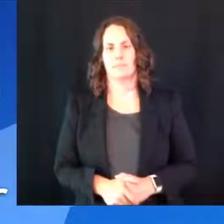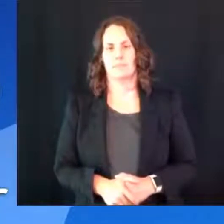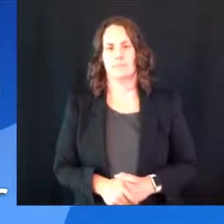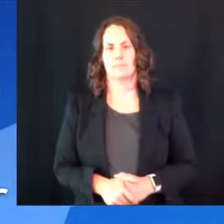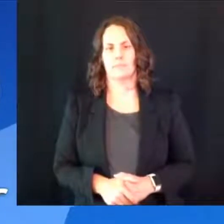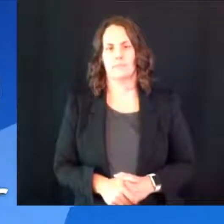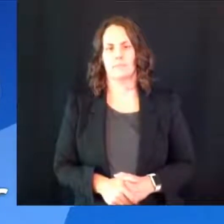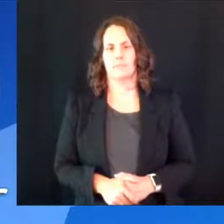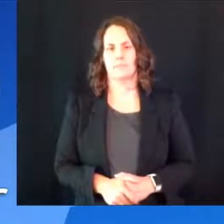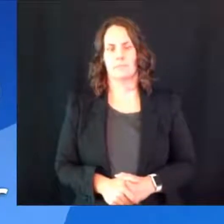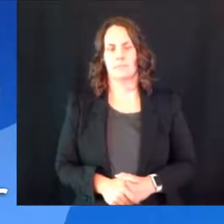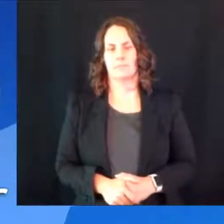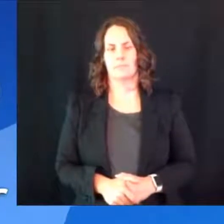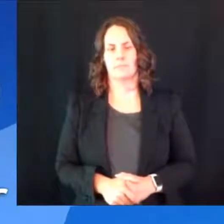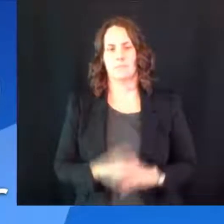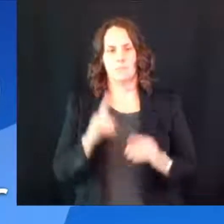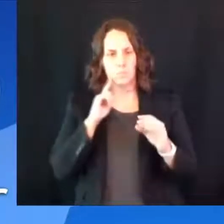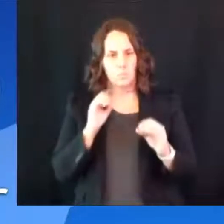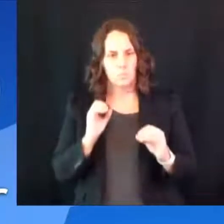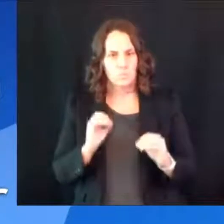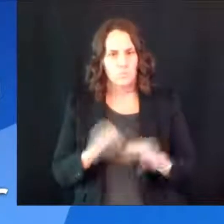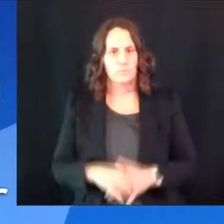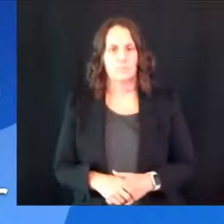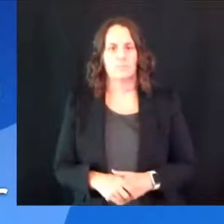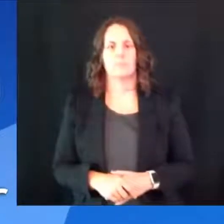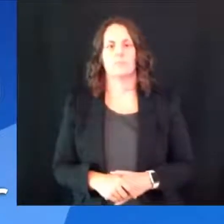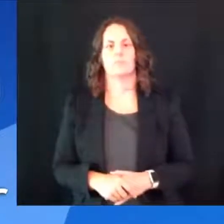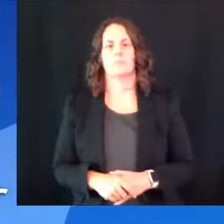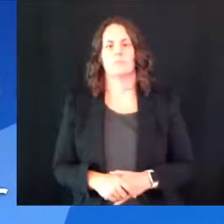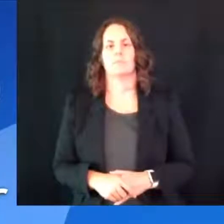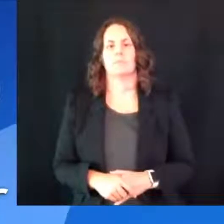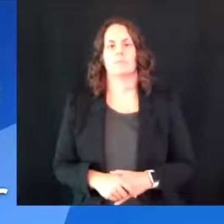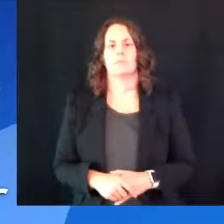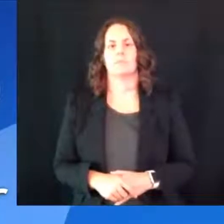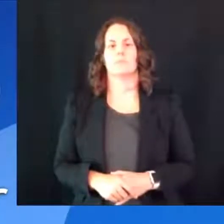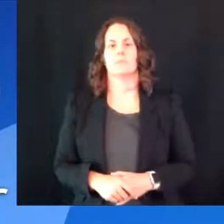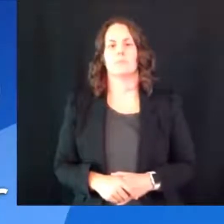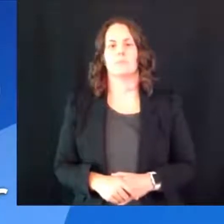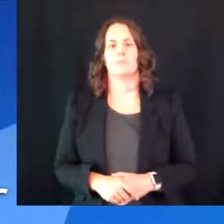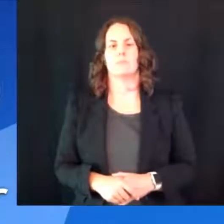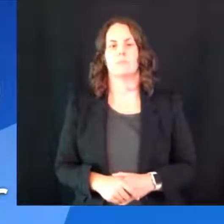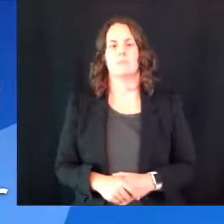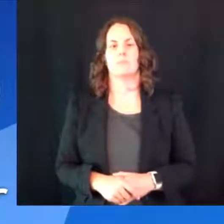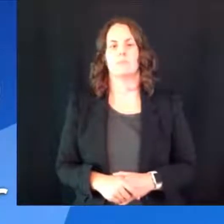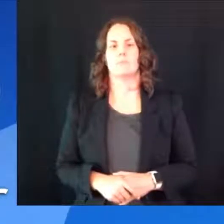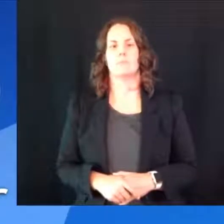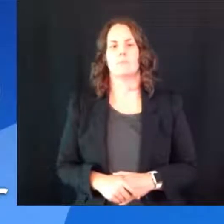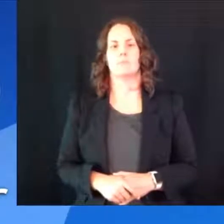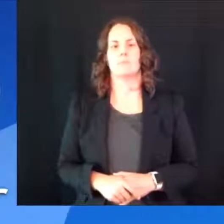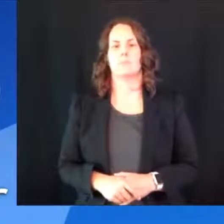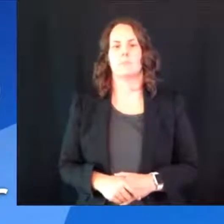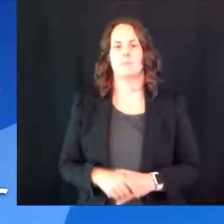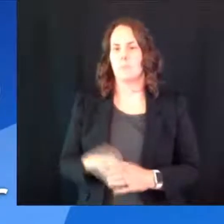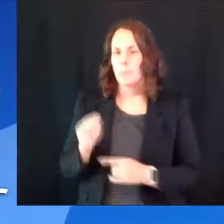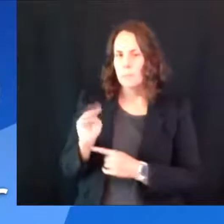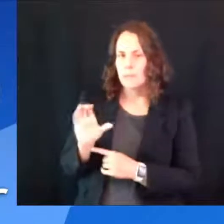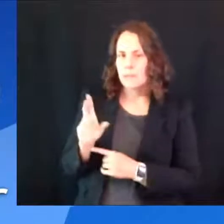All right, why don't we try McKenna Alexander at WQOW in Eau Claire. McKenna